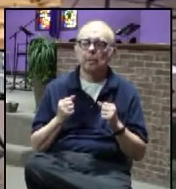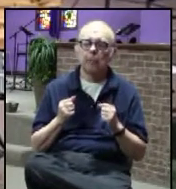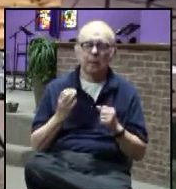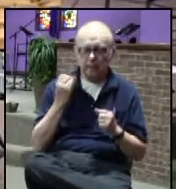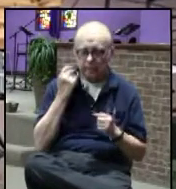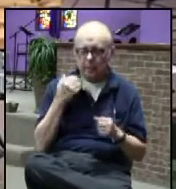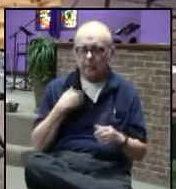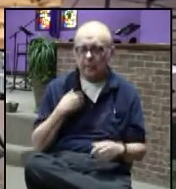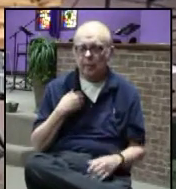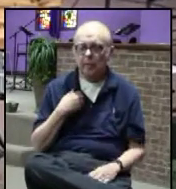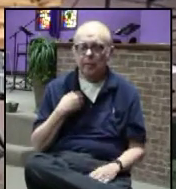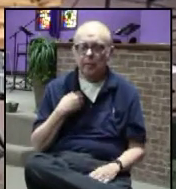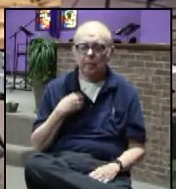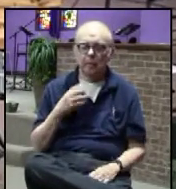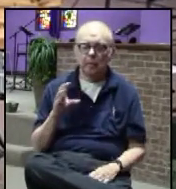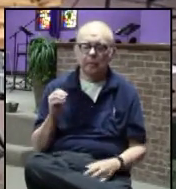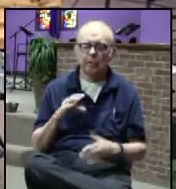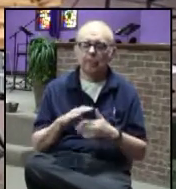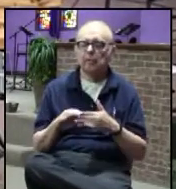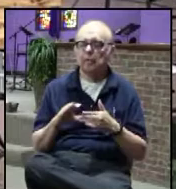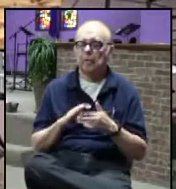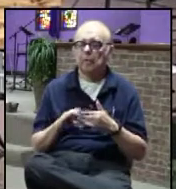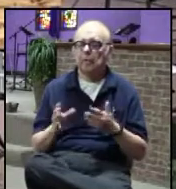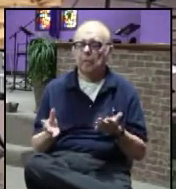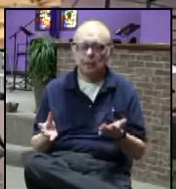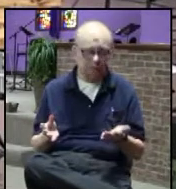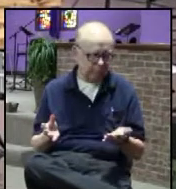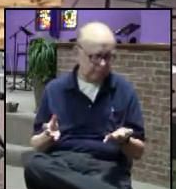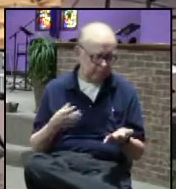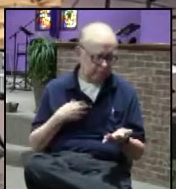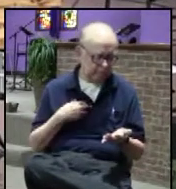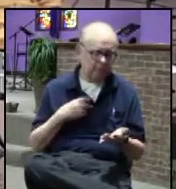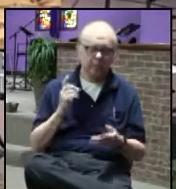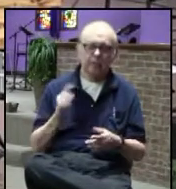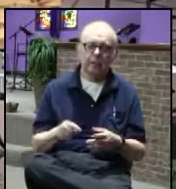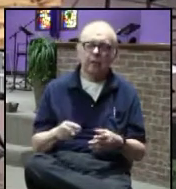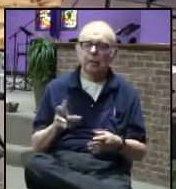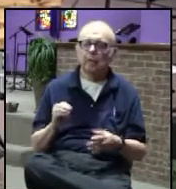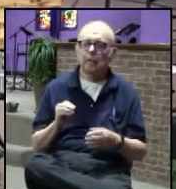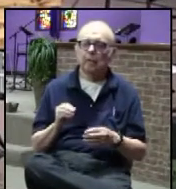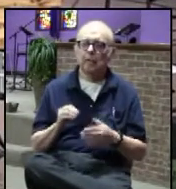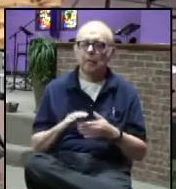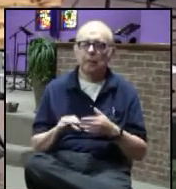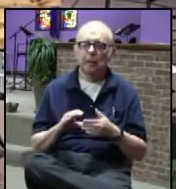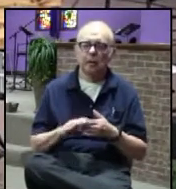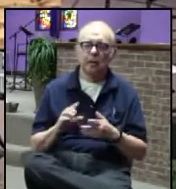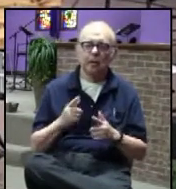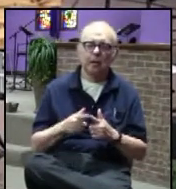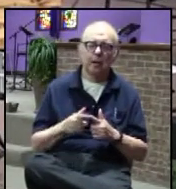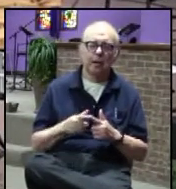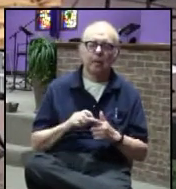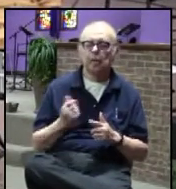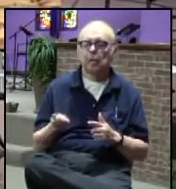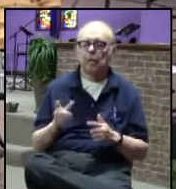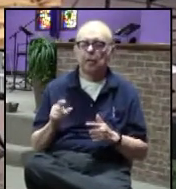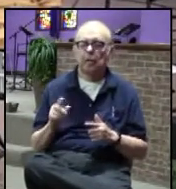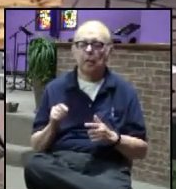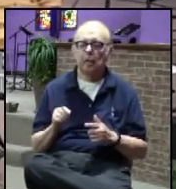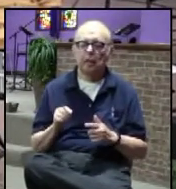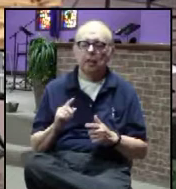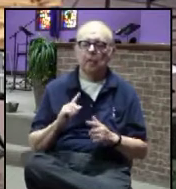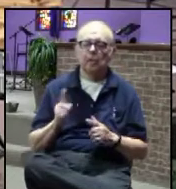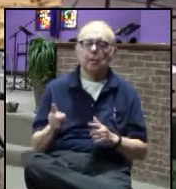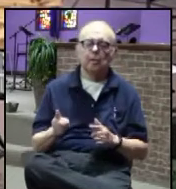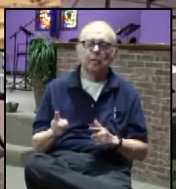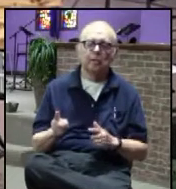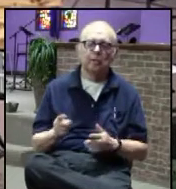If I had $50 and I only needed 30, then the other 20 went to